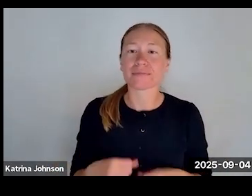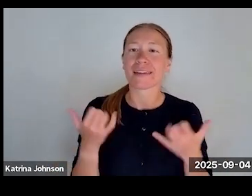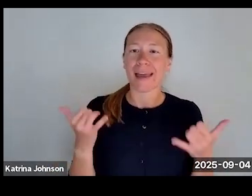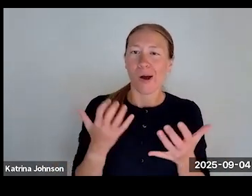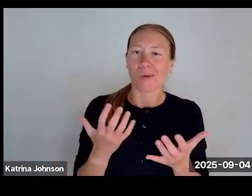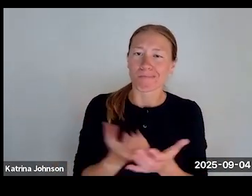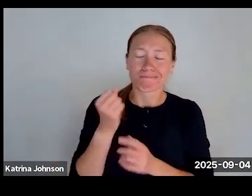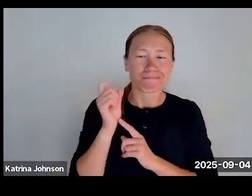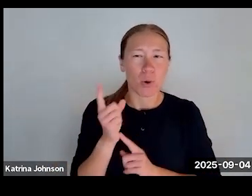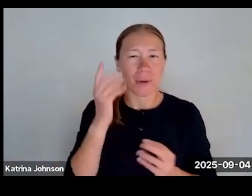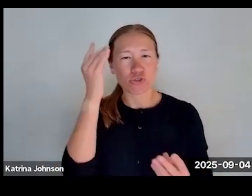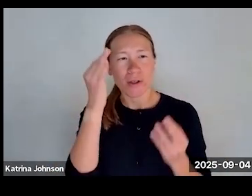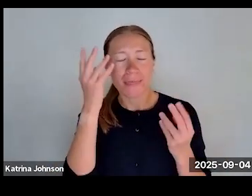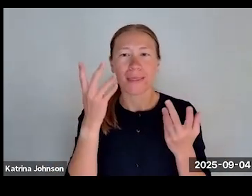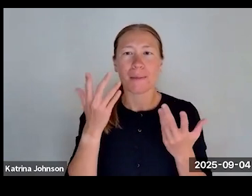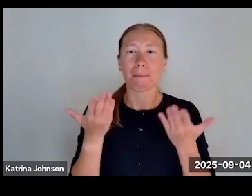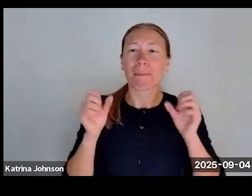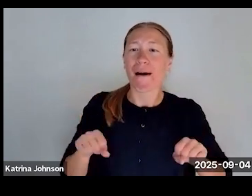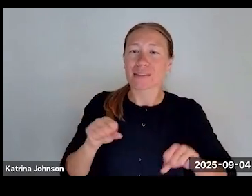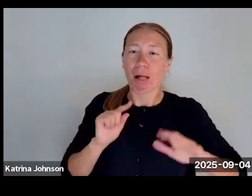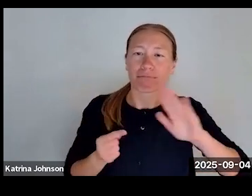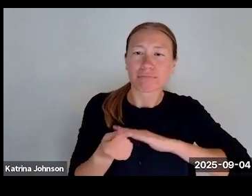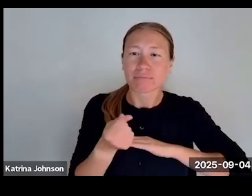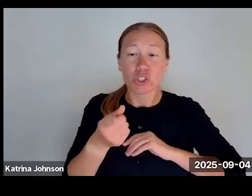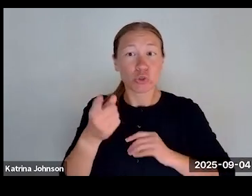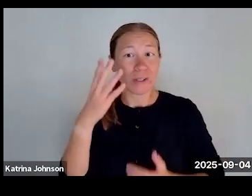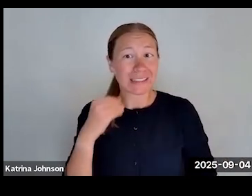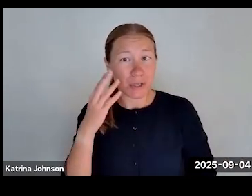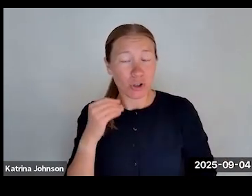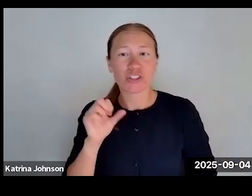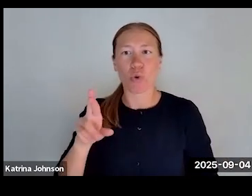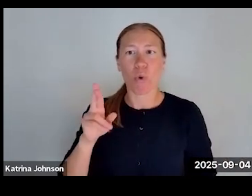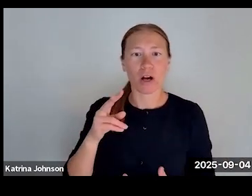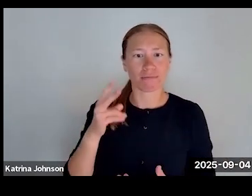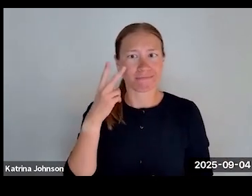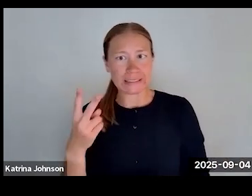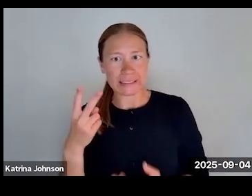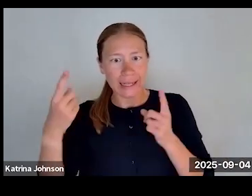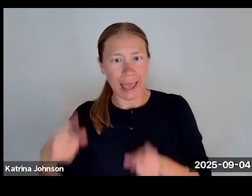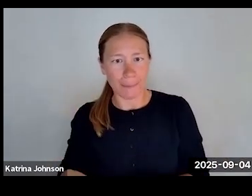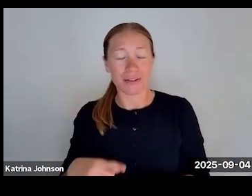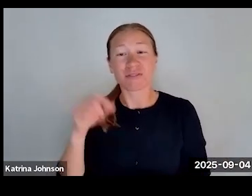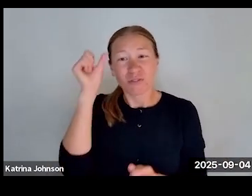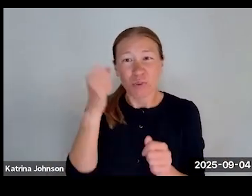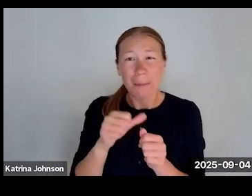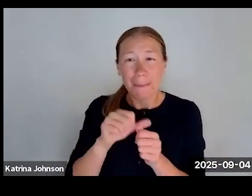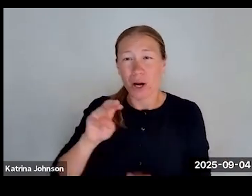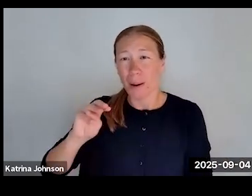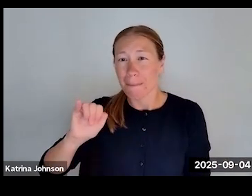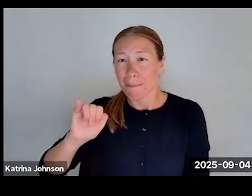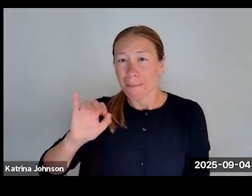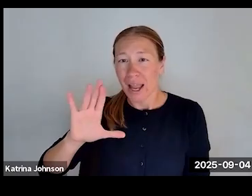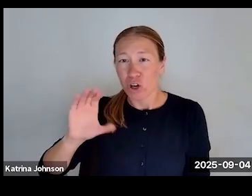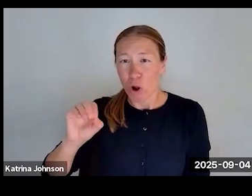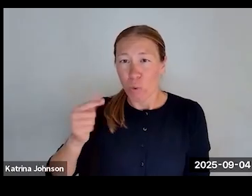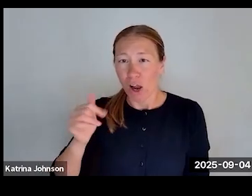of the microaggressions you may have witnessed or experienced yourself. Keeping in mind that when we talk about microaggressions, we're